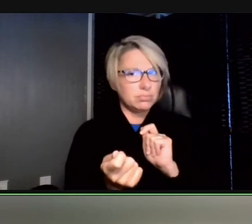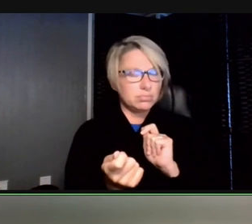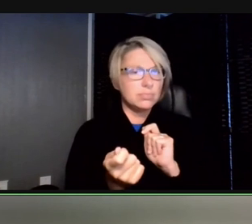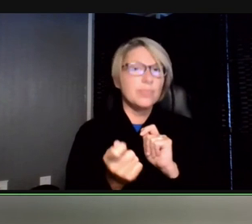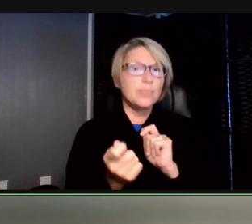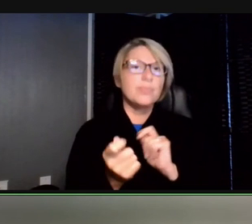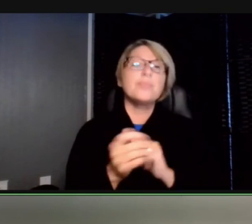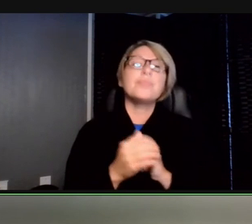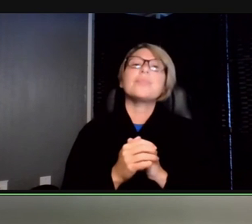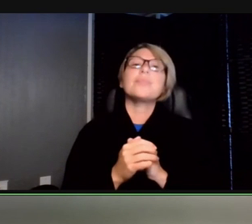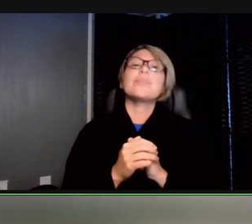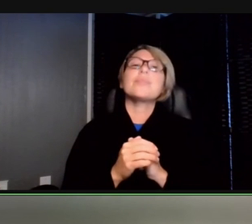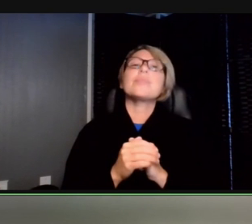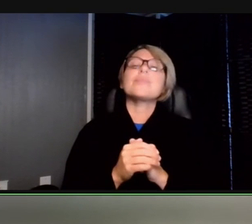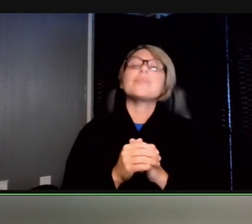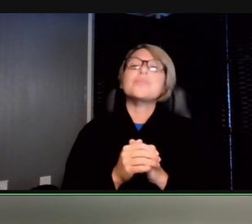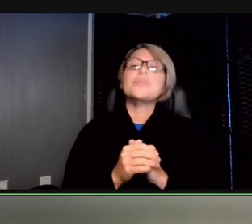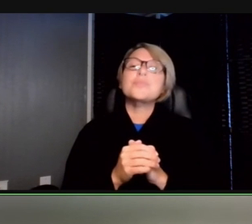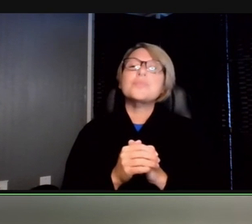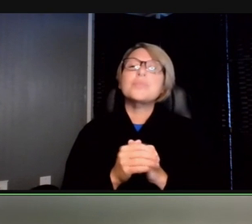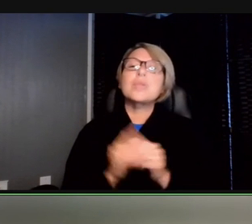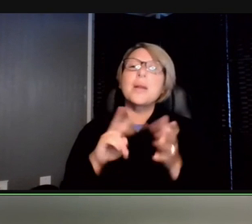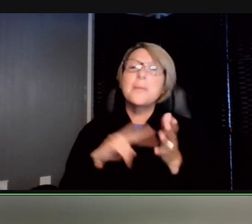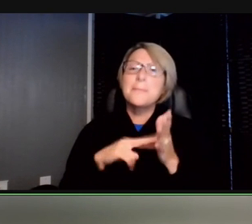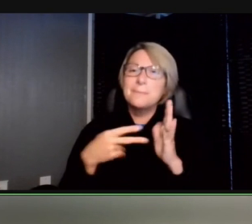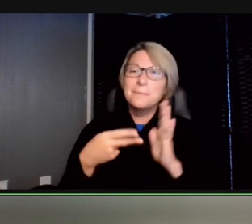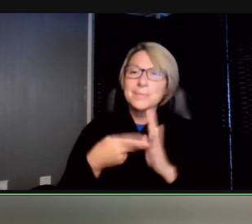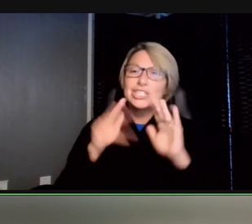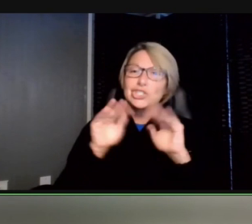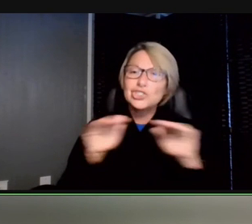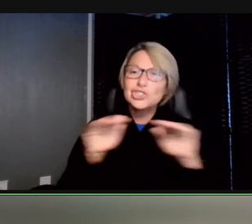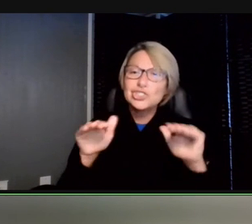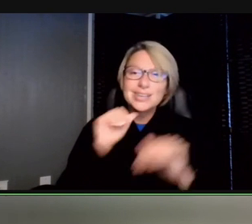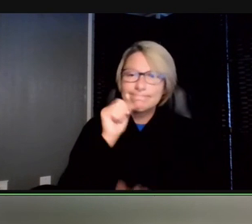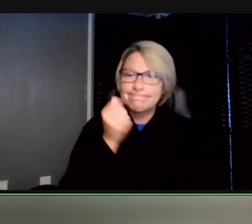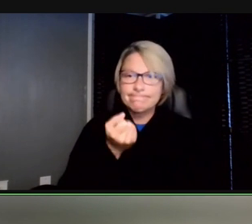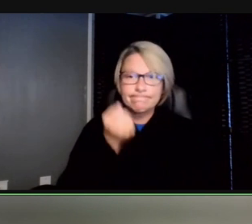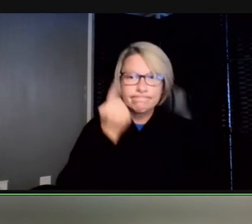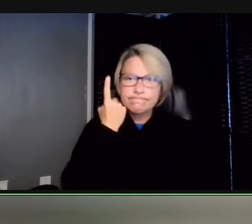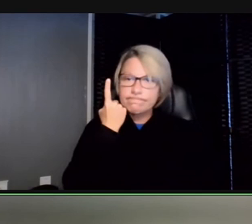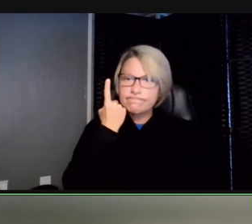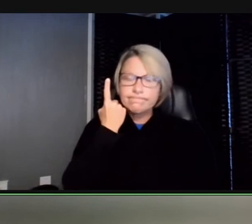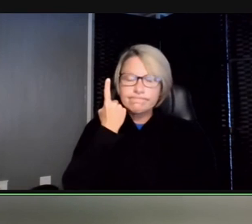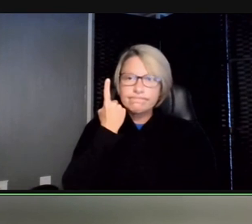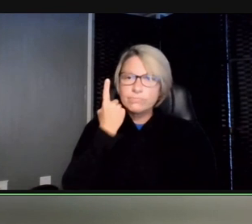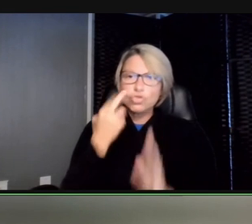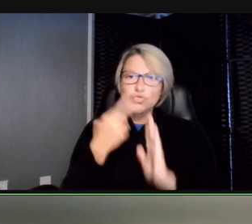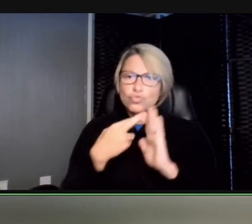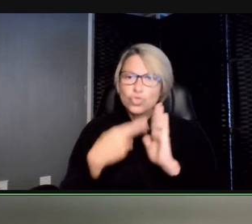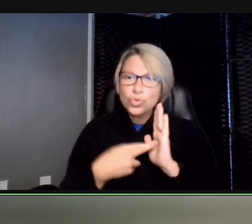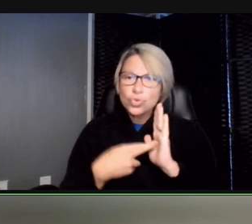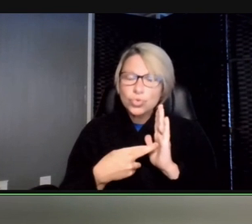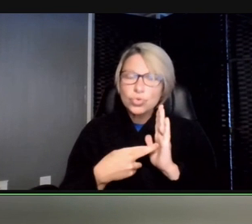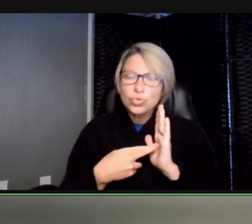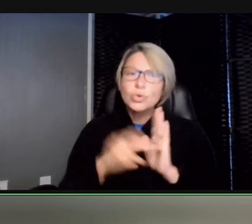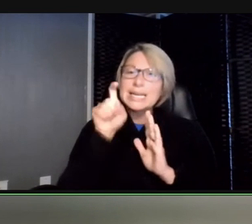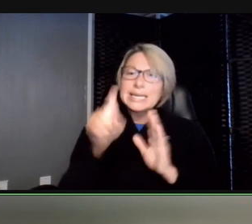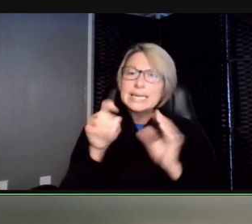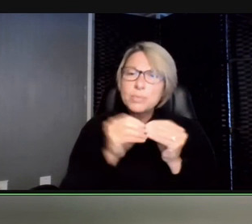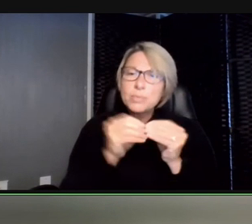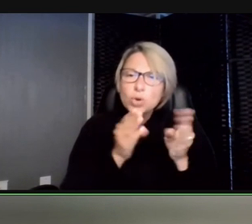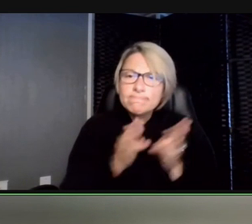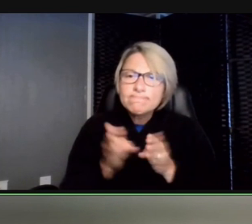is something that they were having trouble understanding the social rules. So it means they need a little bit more prep time.